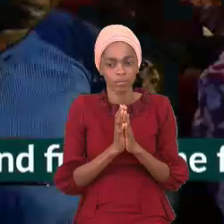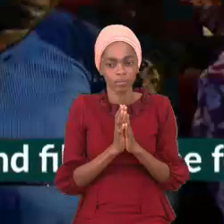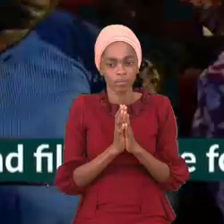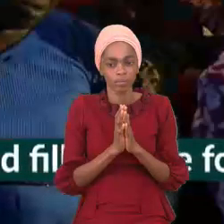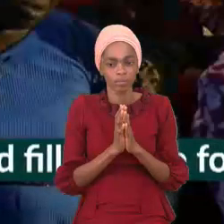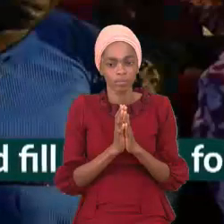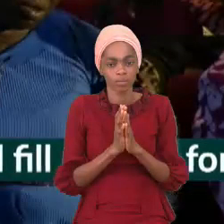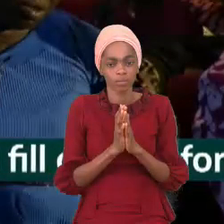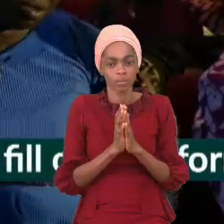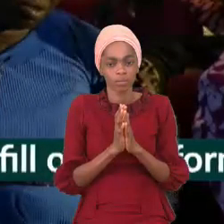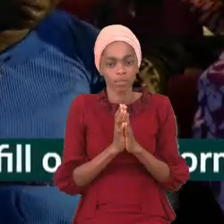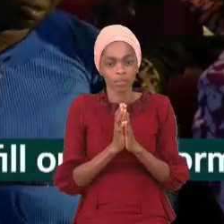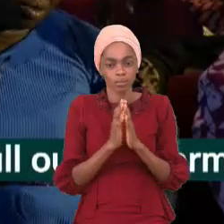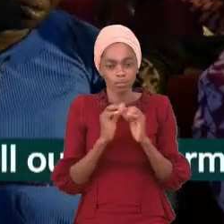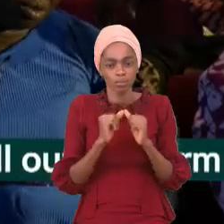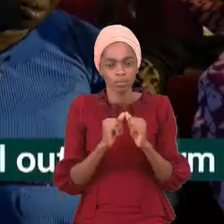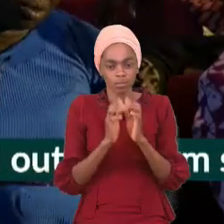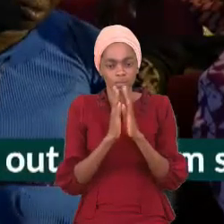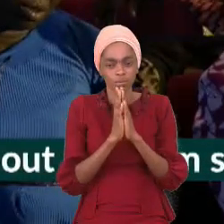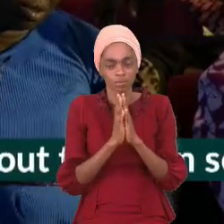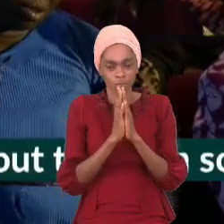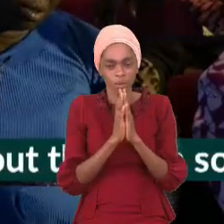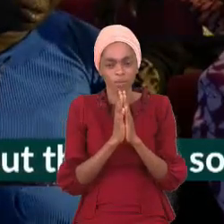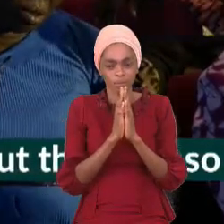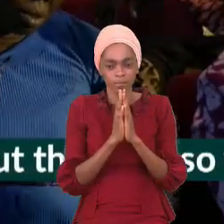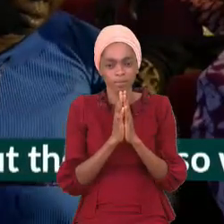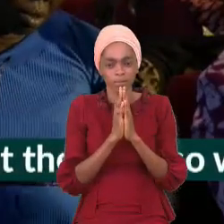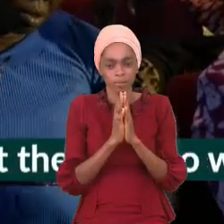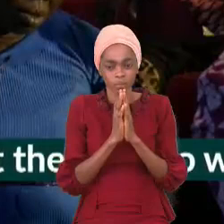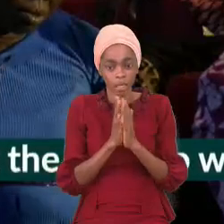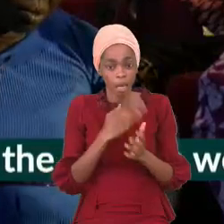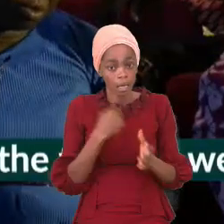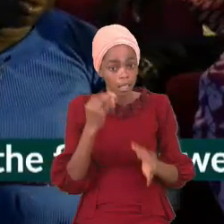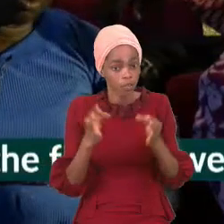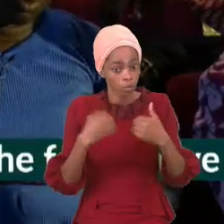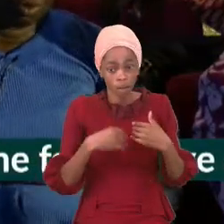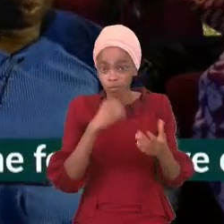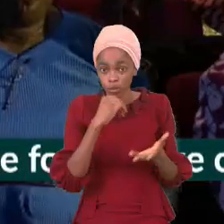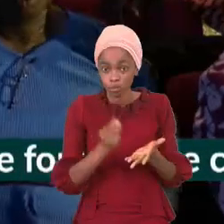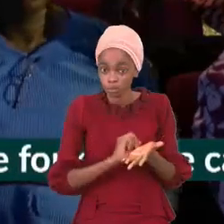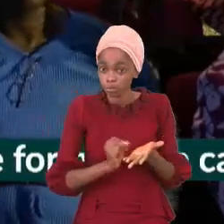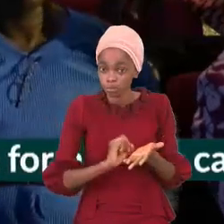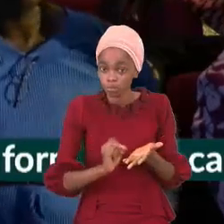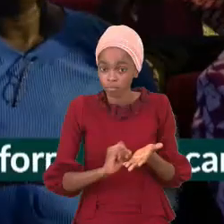The wing, the extension between wing two and three,